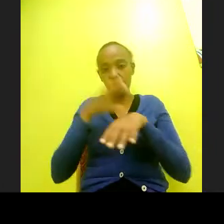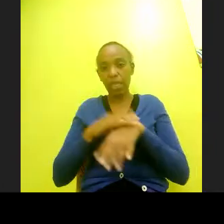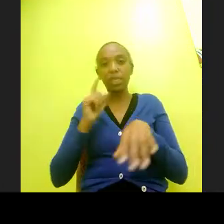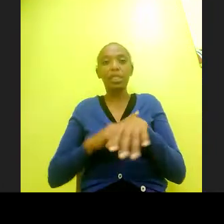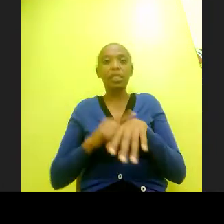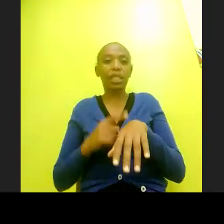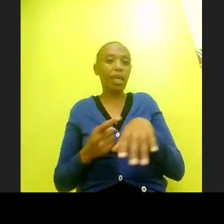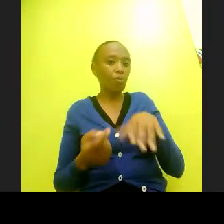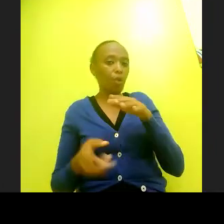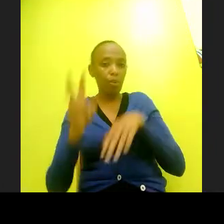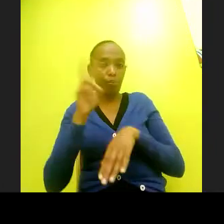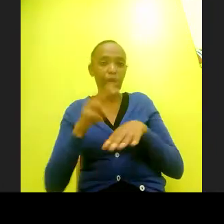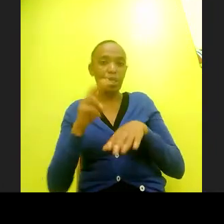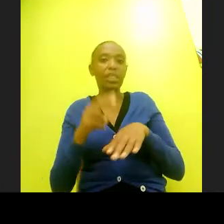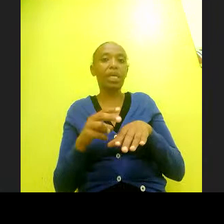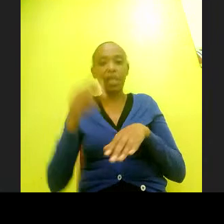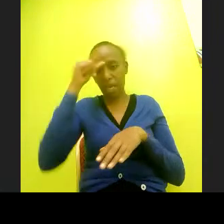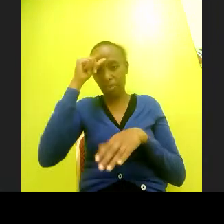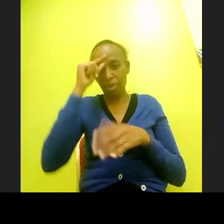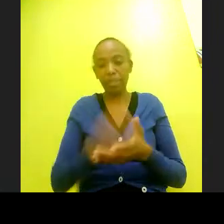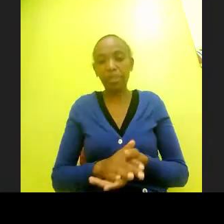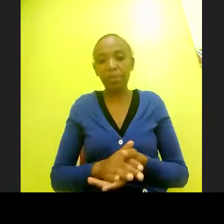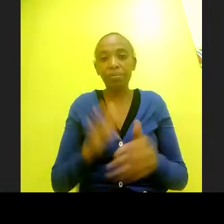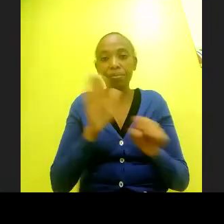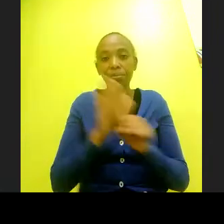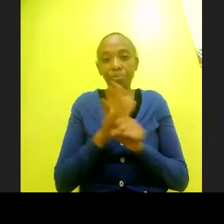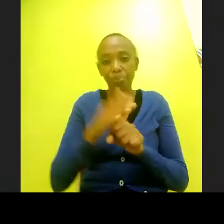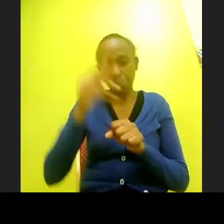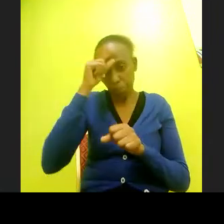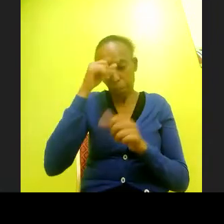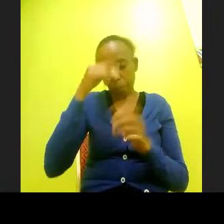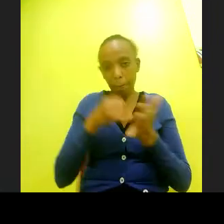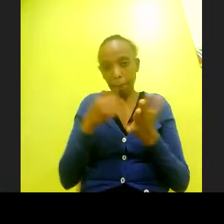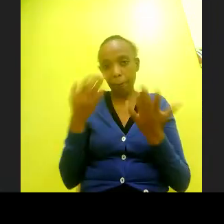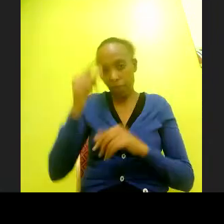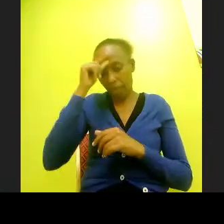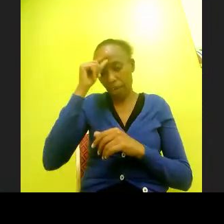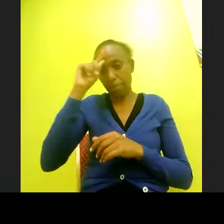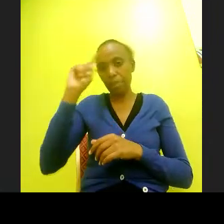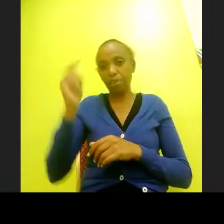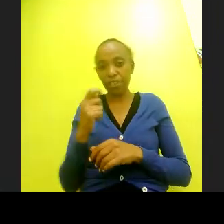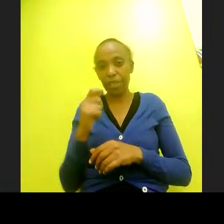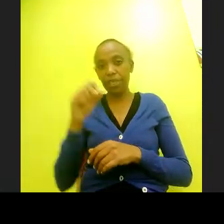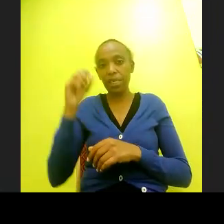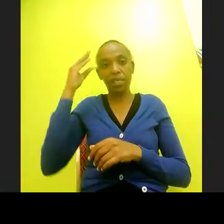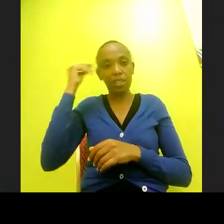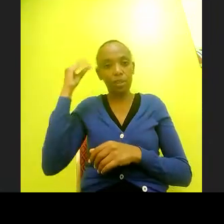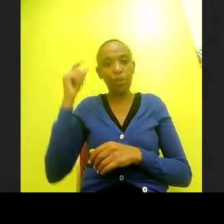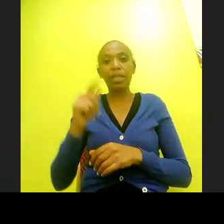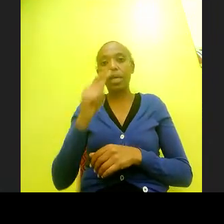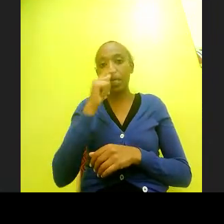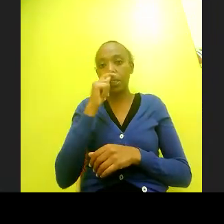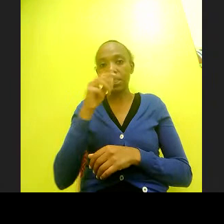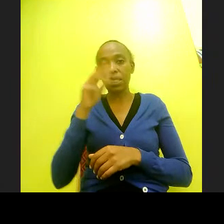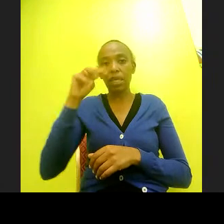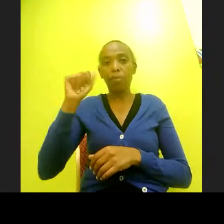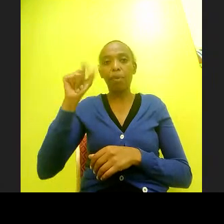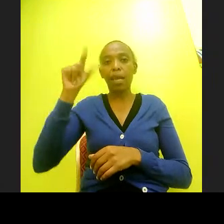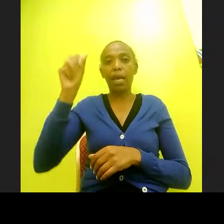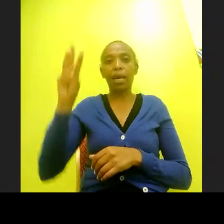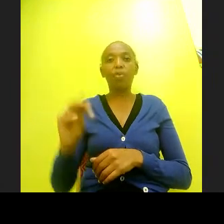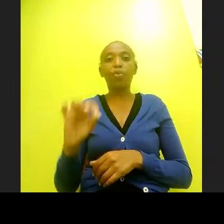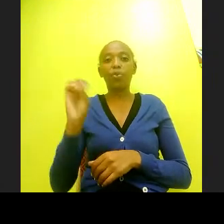government spending. Many governments, including the government of Kenya, Somalia, Tanzania, Malawi, have made commitments